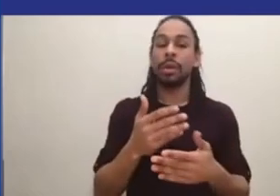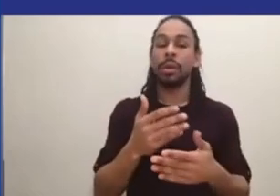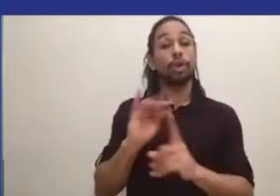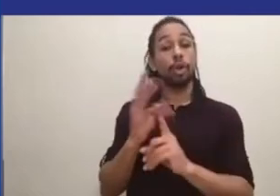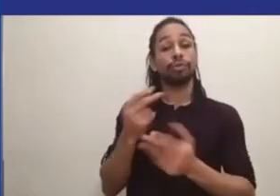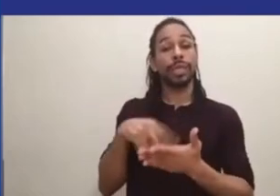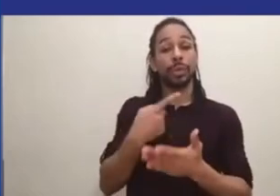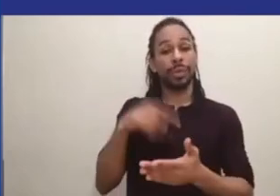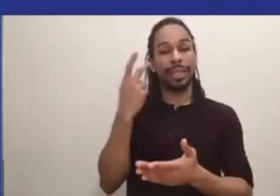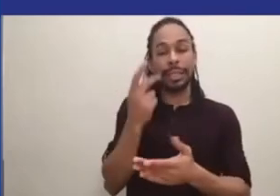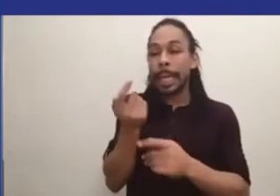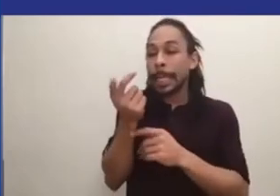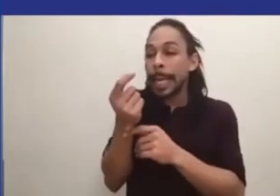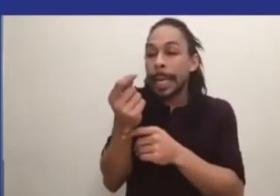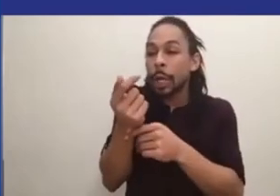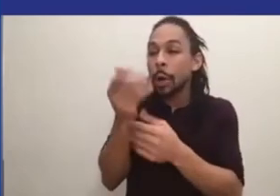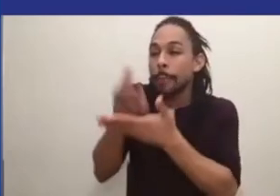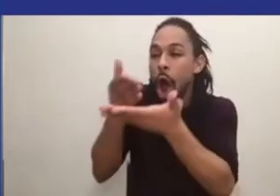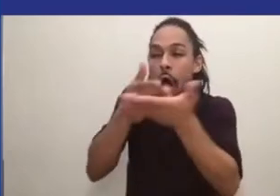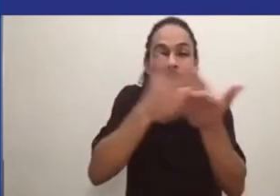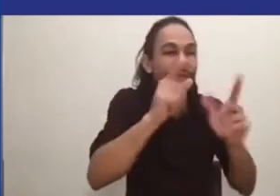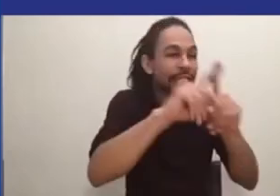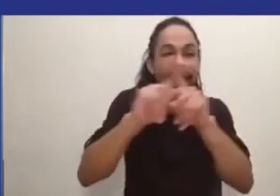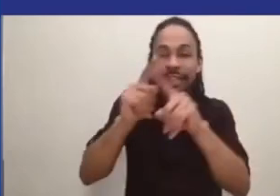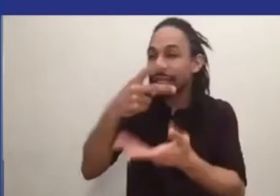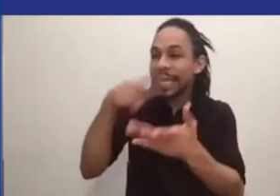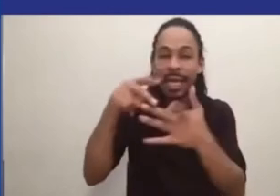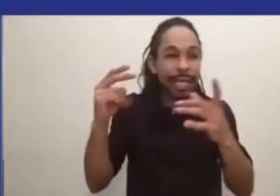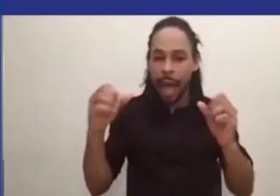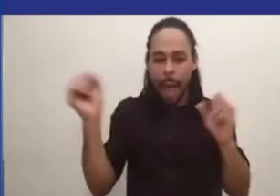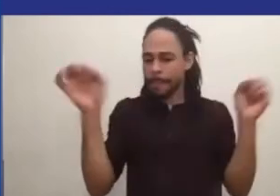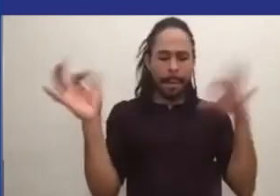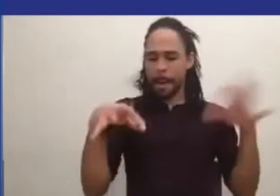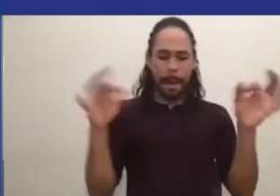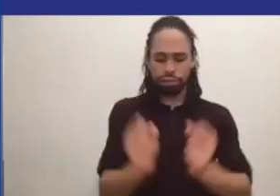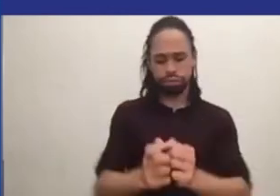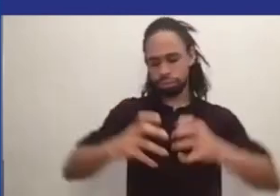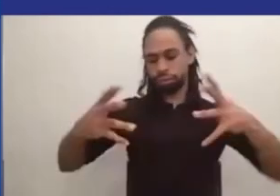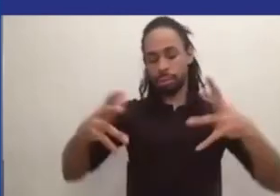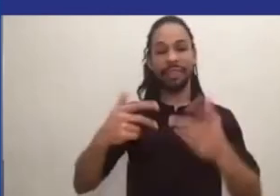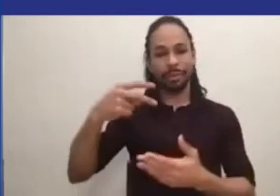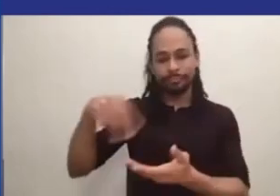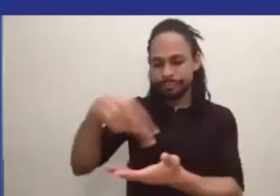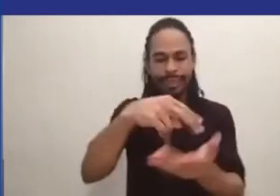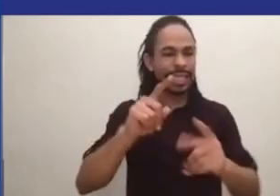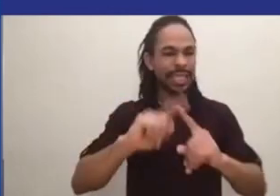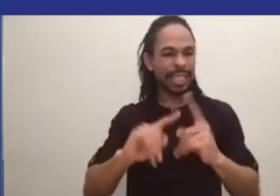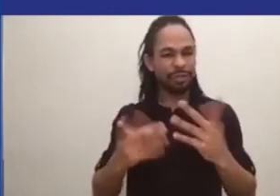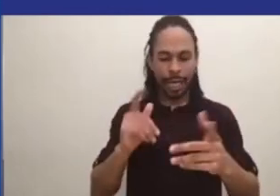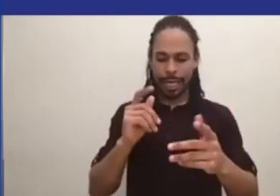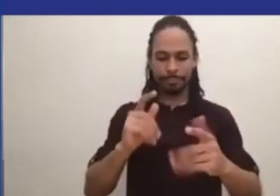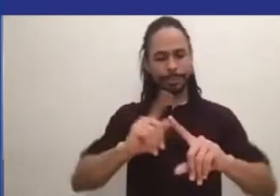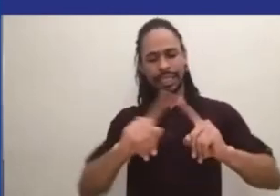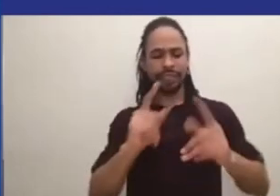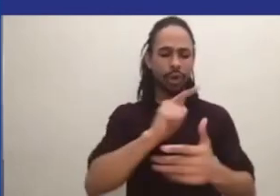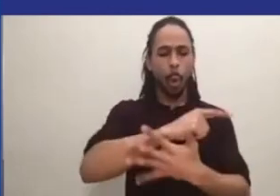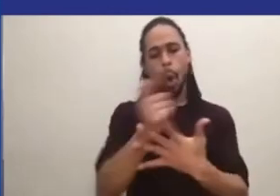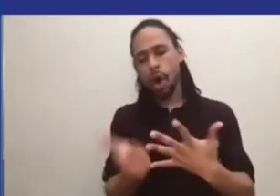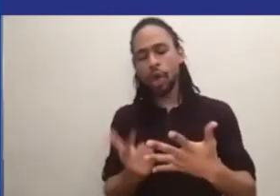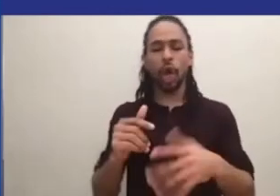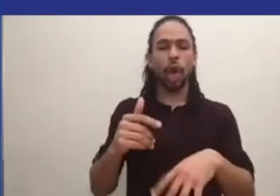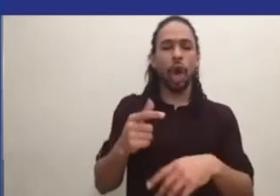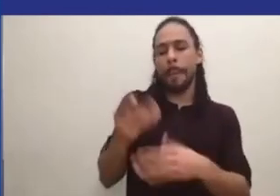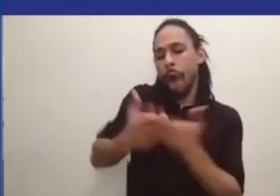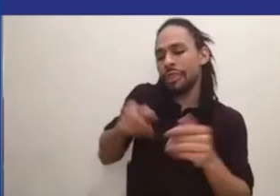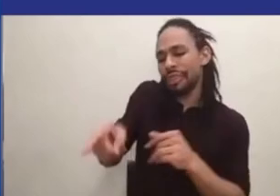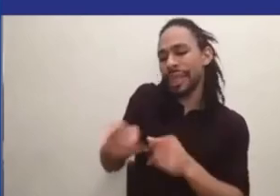showing up and being used in performance and in cultural spaces, chopped up, you know, not in its entirety. So,